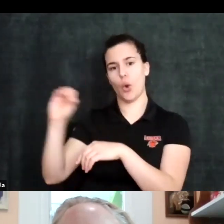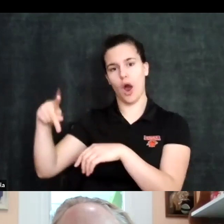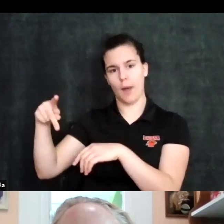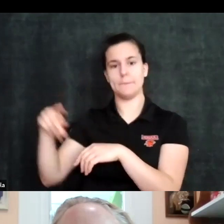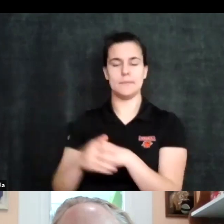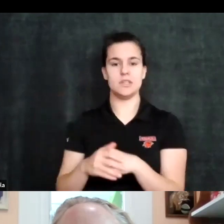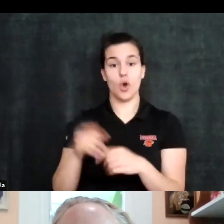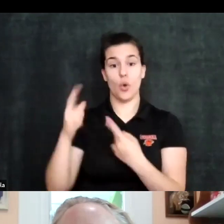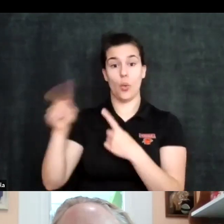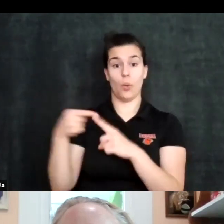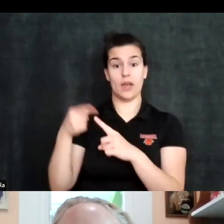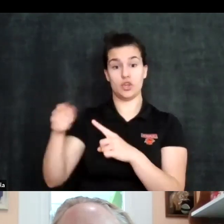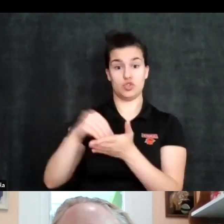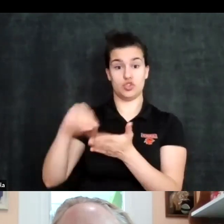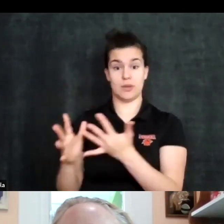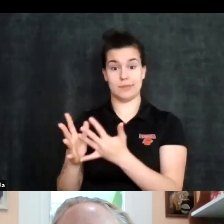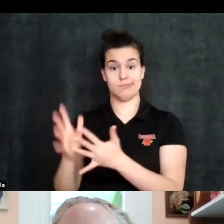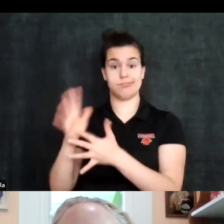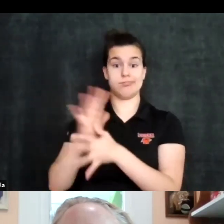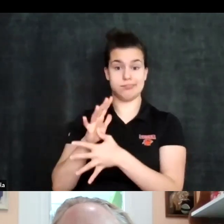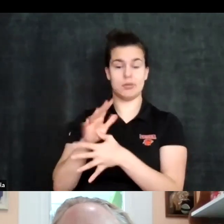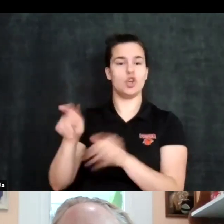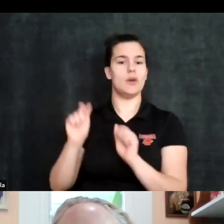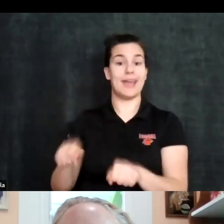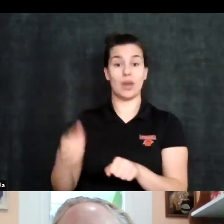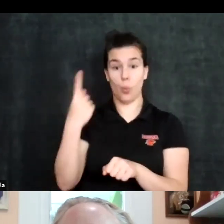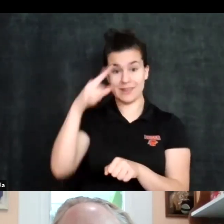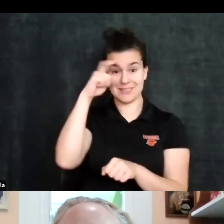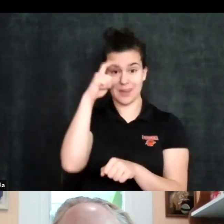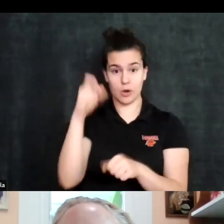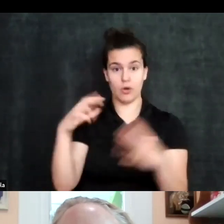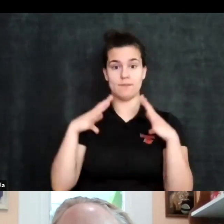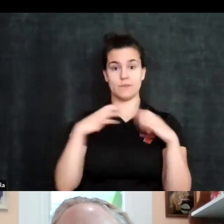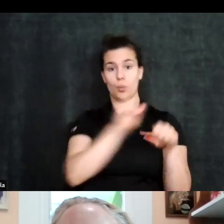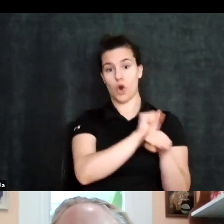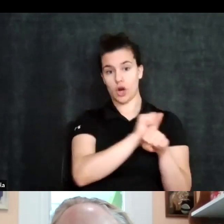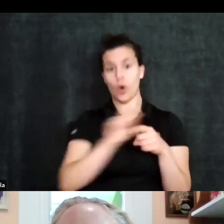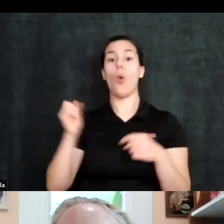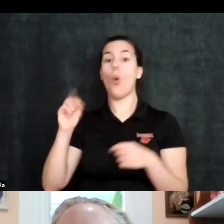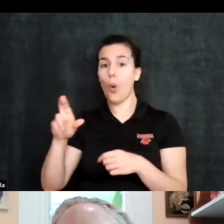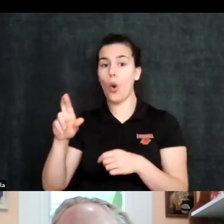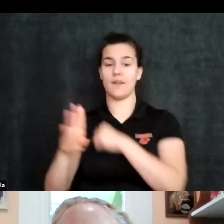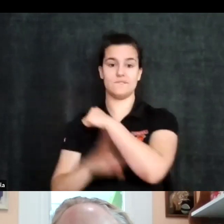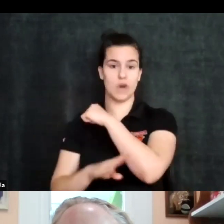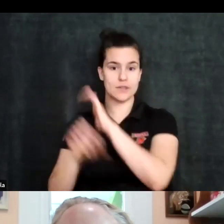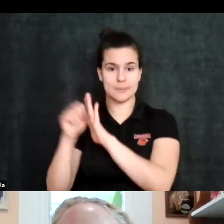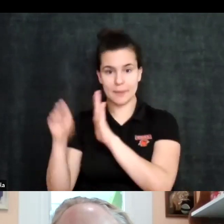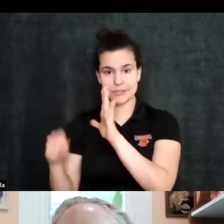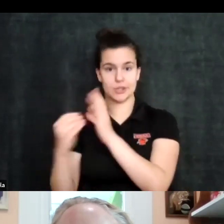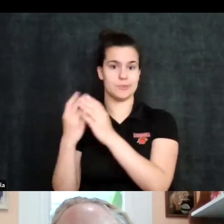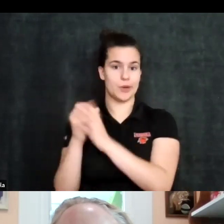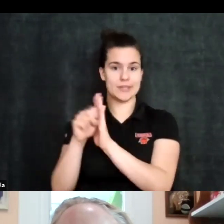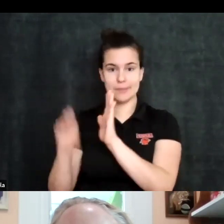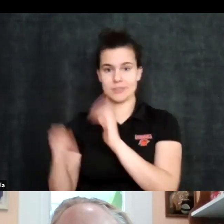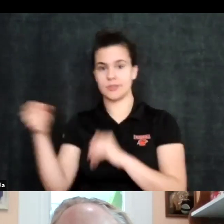degree. You can either work a summer or a long semester. You get course credit for it. A lot of times, usually you're